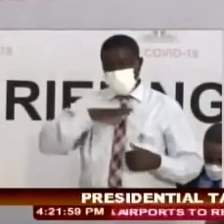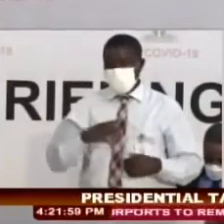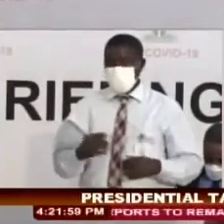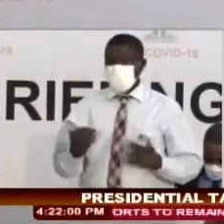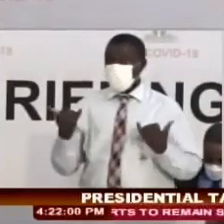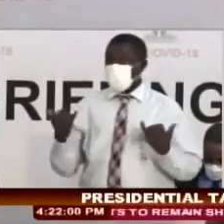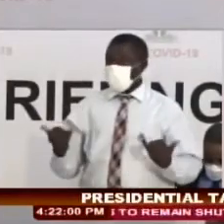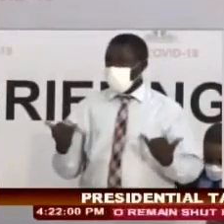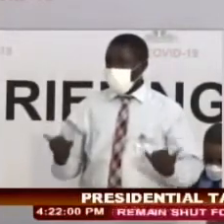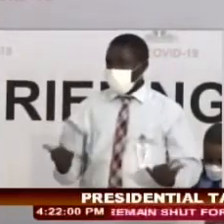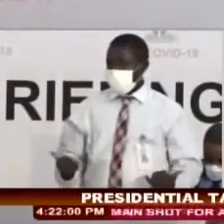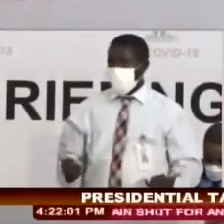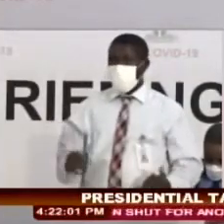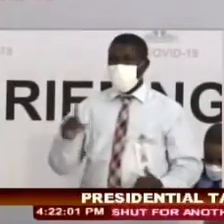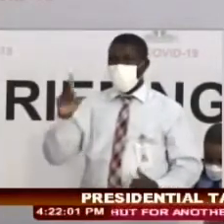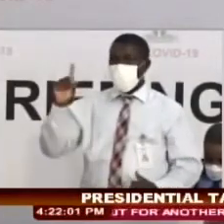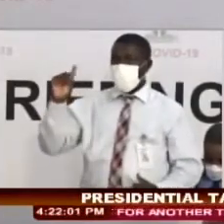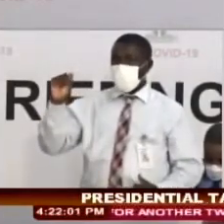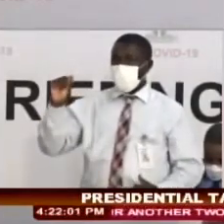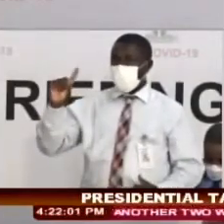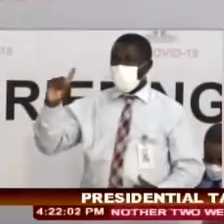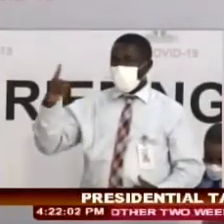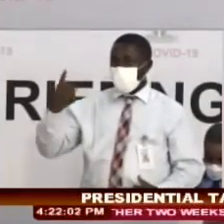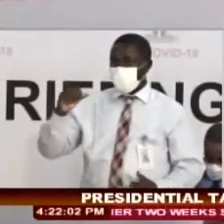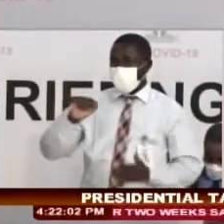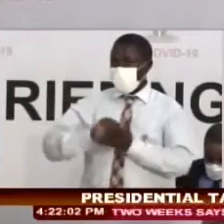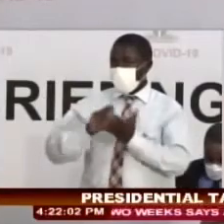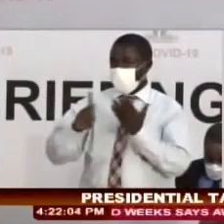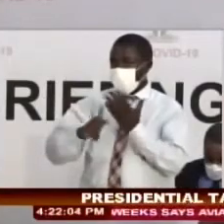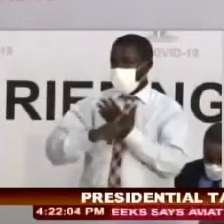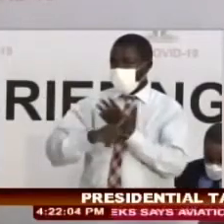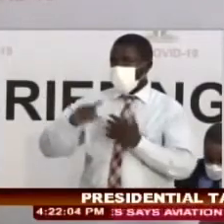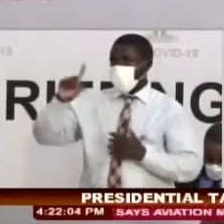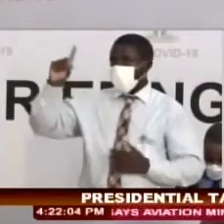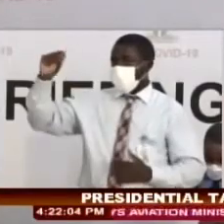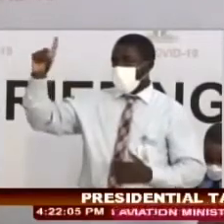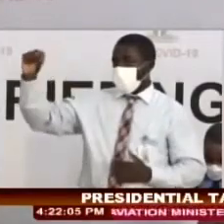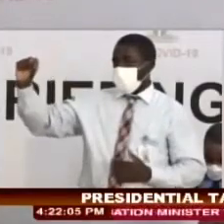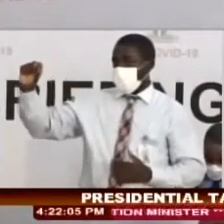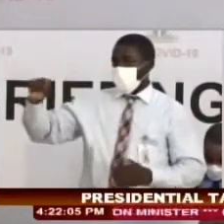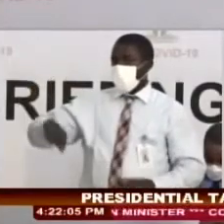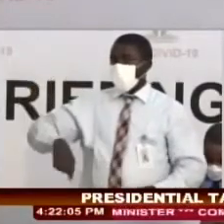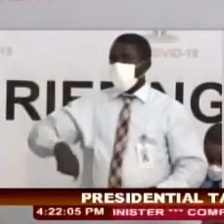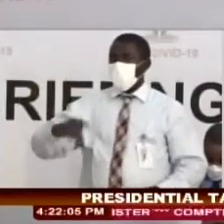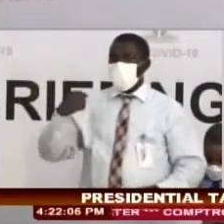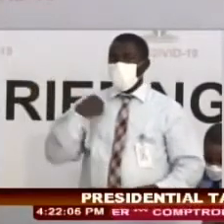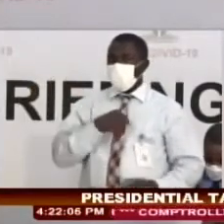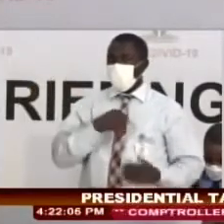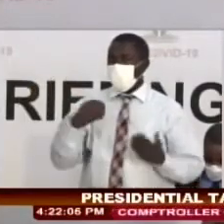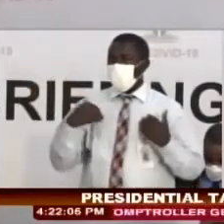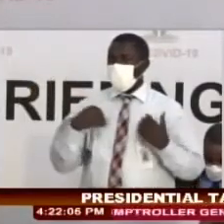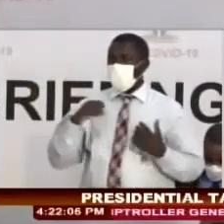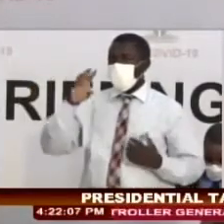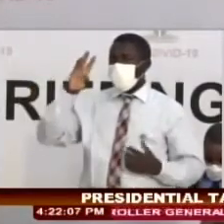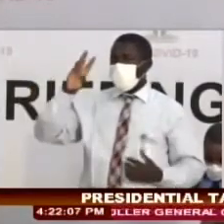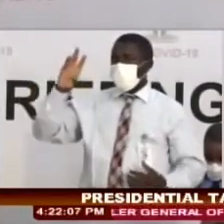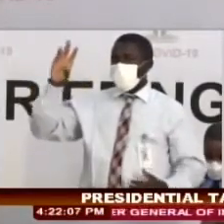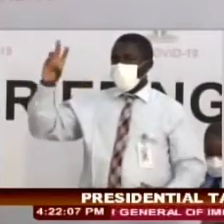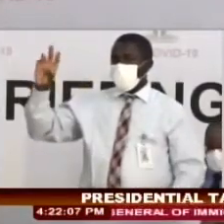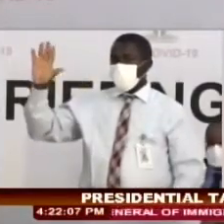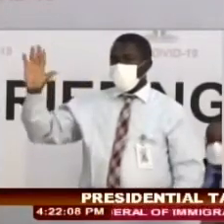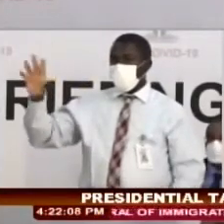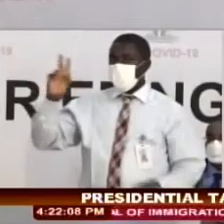21st April 2020, a total of 665 people in 24